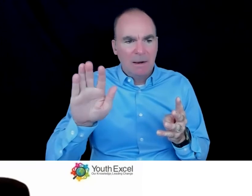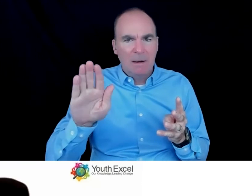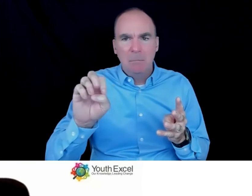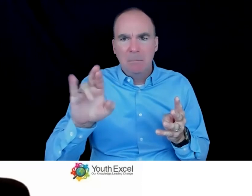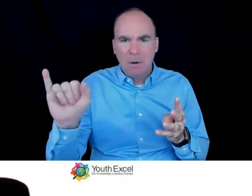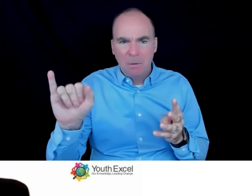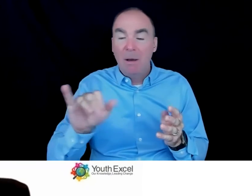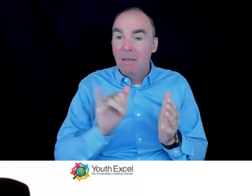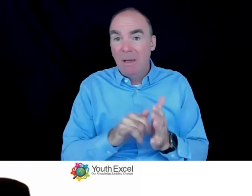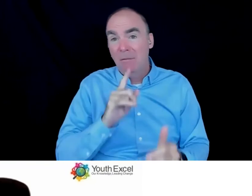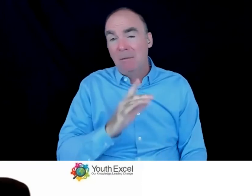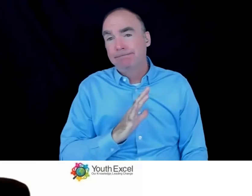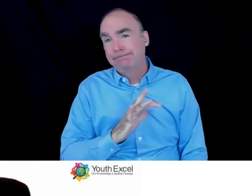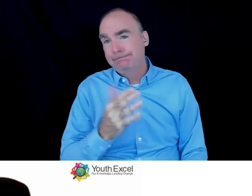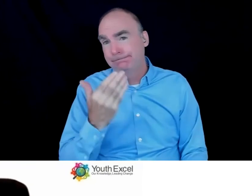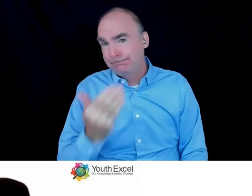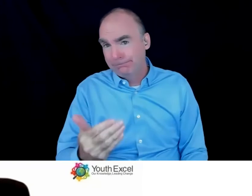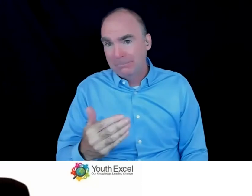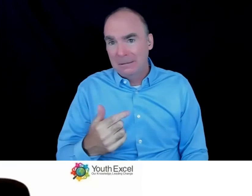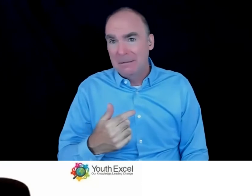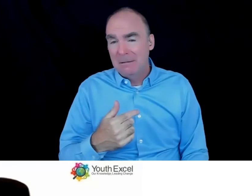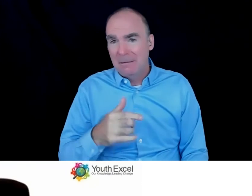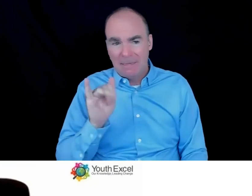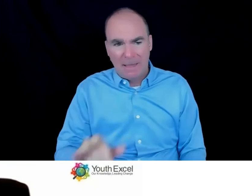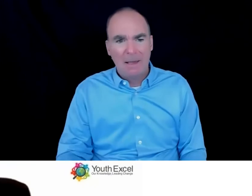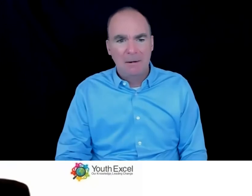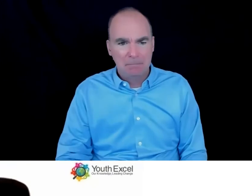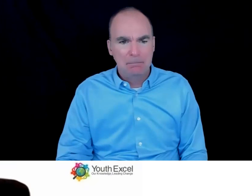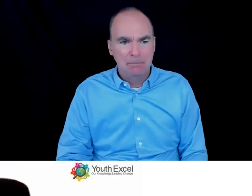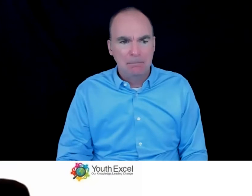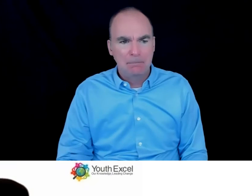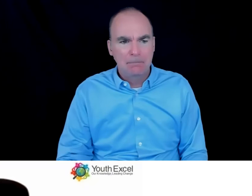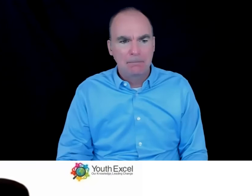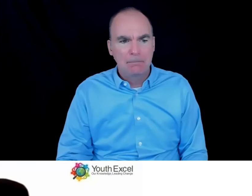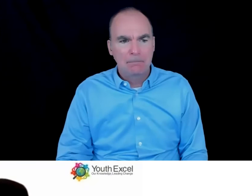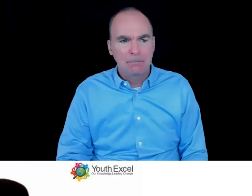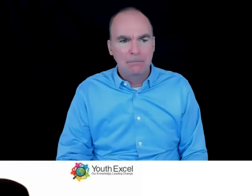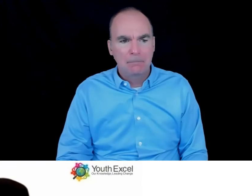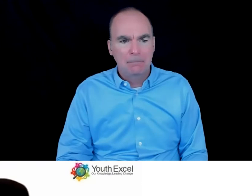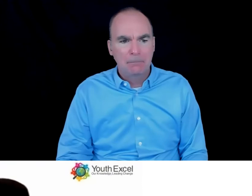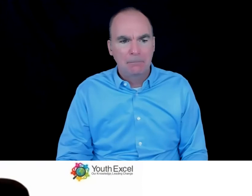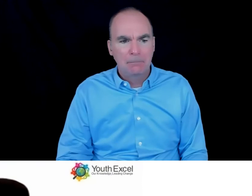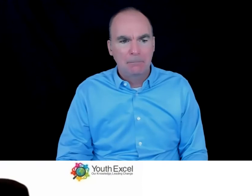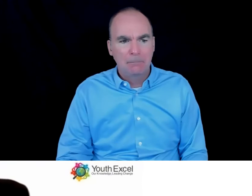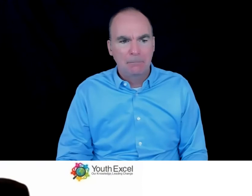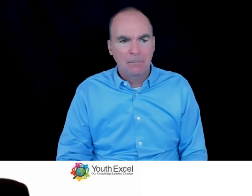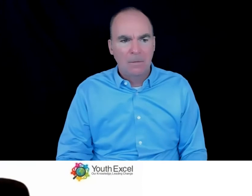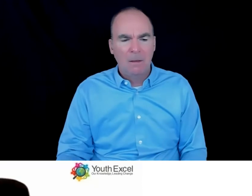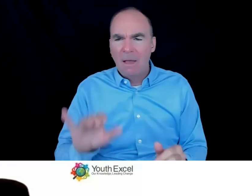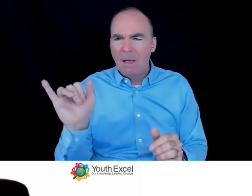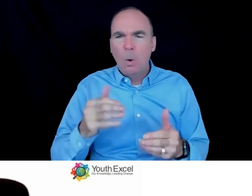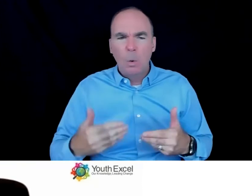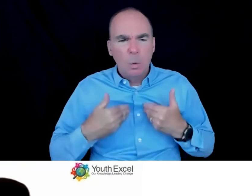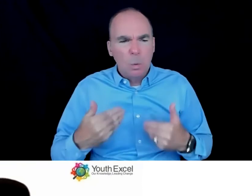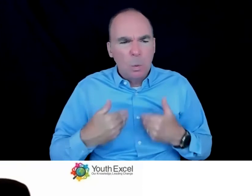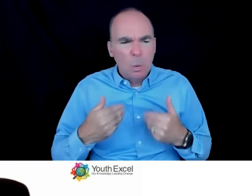was really a good one from that particular segment. And of course, also the Youth Excel presentations were remarkable. And on these, I would